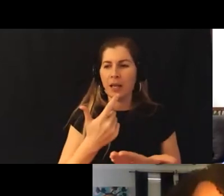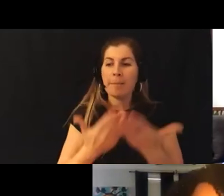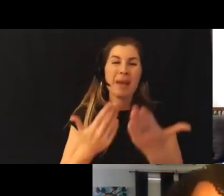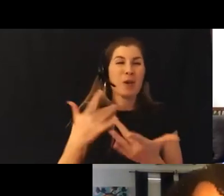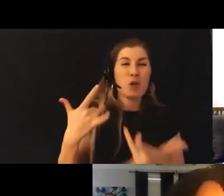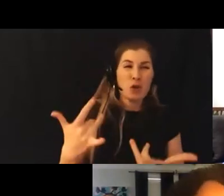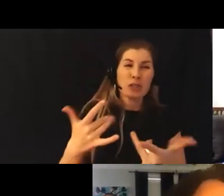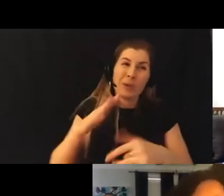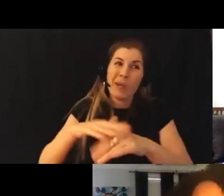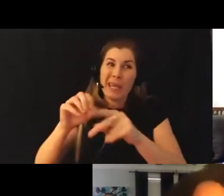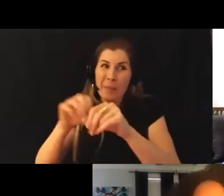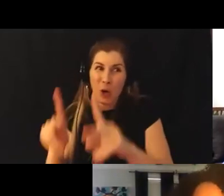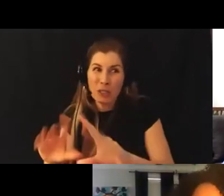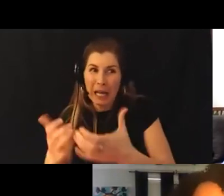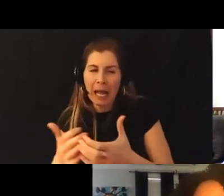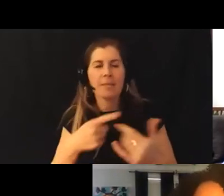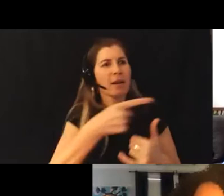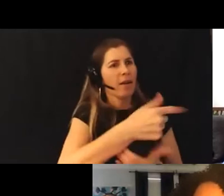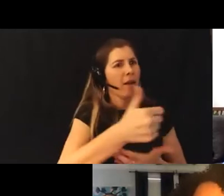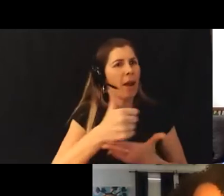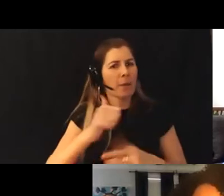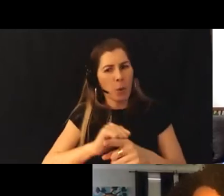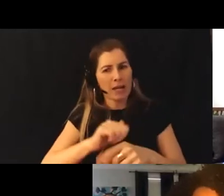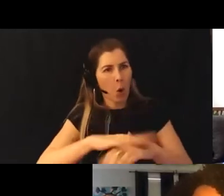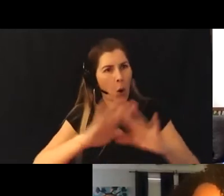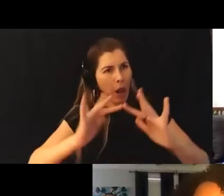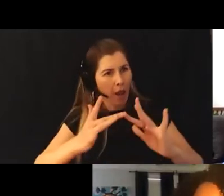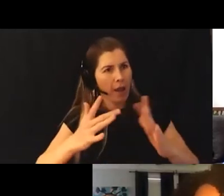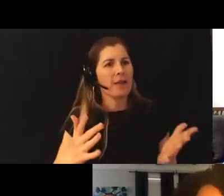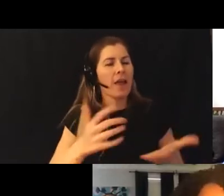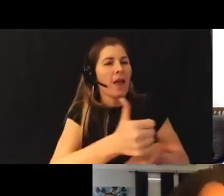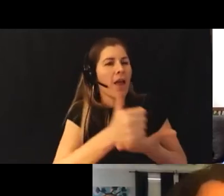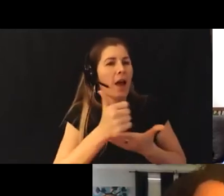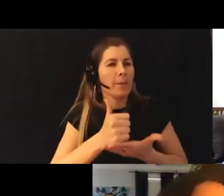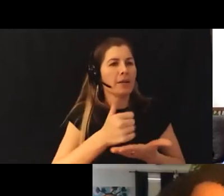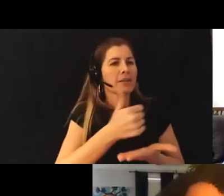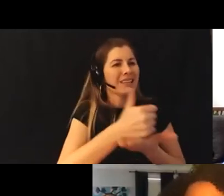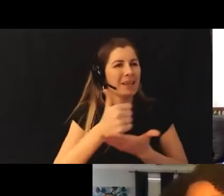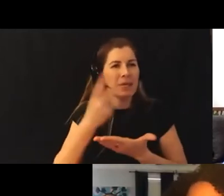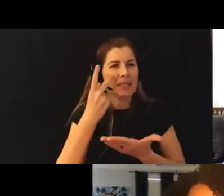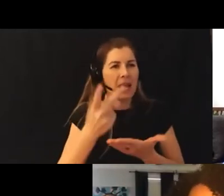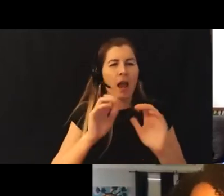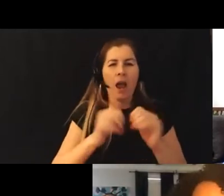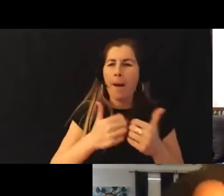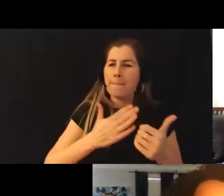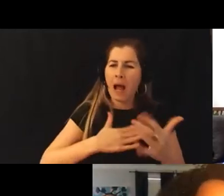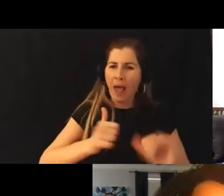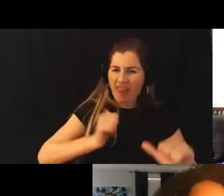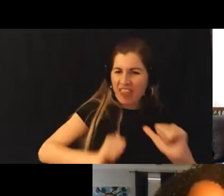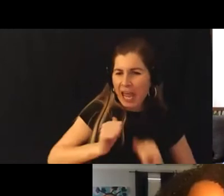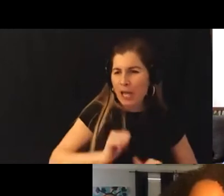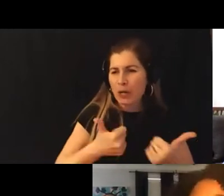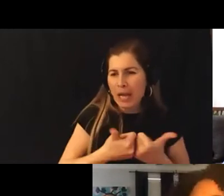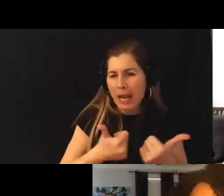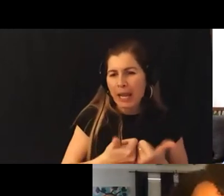happening online. So right away, it was an opportunity to start to see that transition happen to online spaces. How do I bring some of my theater games or my collaborative